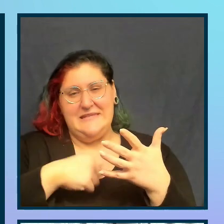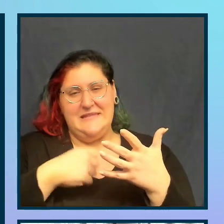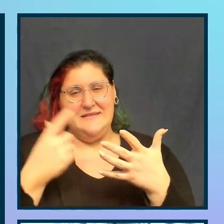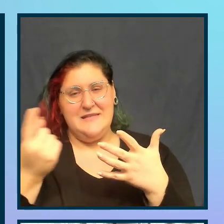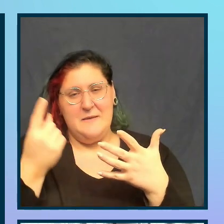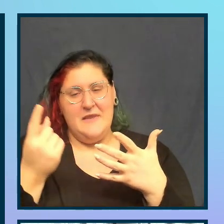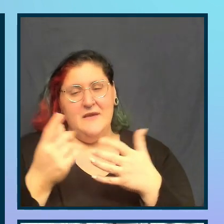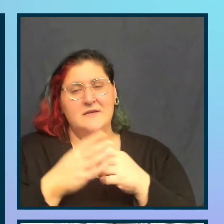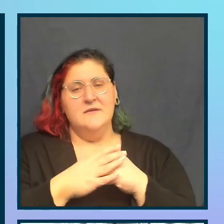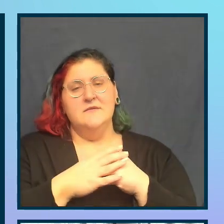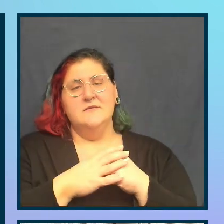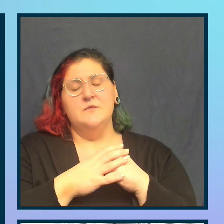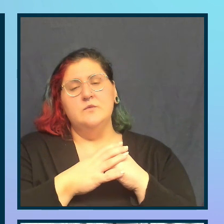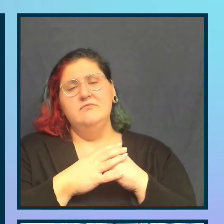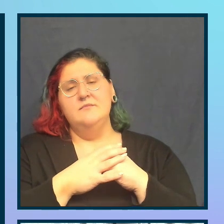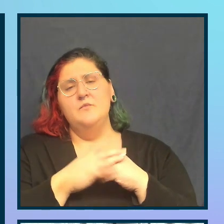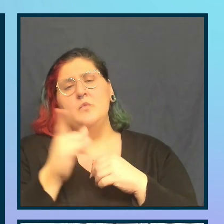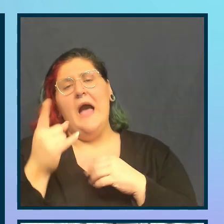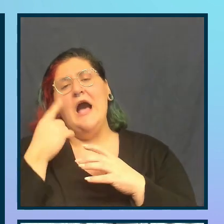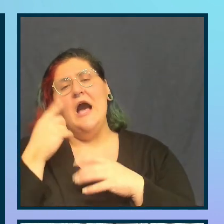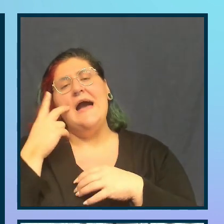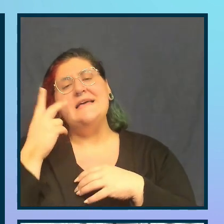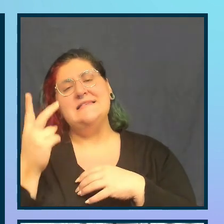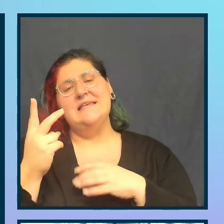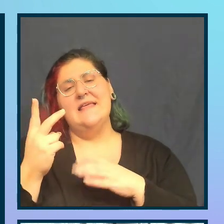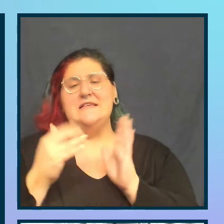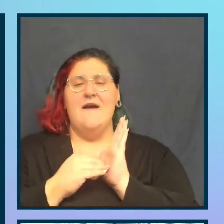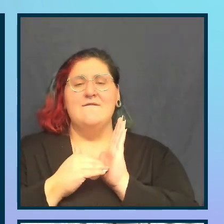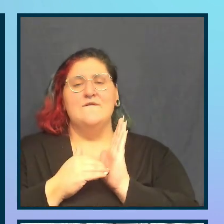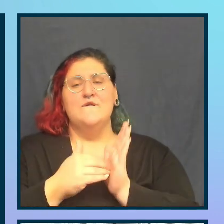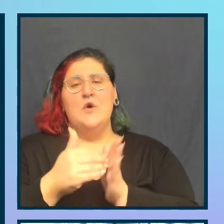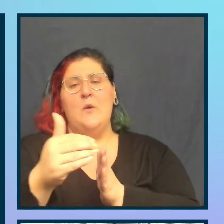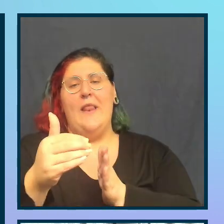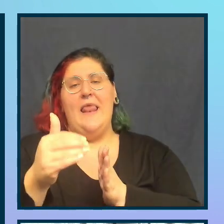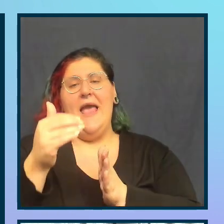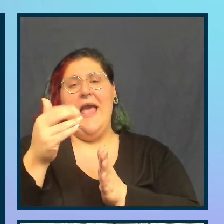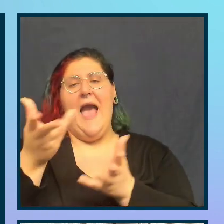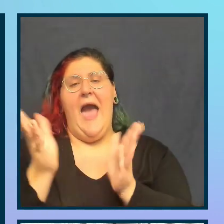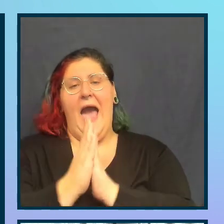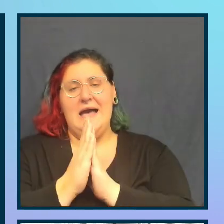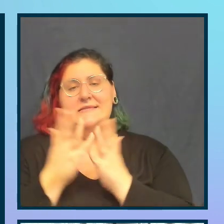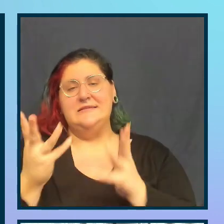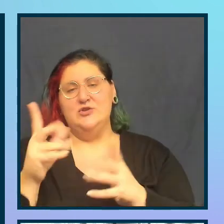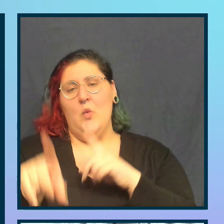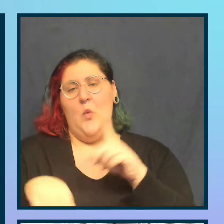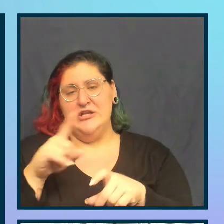apologize, something going on here. There we go. I see these frequently asked questions, should be identified as interactive.